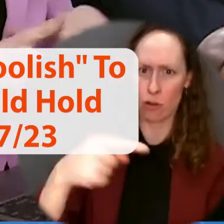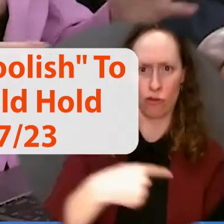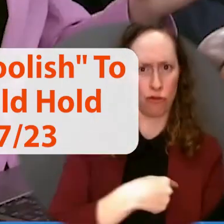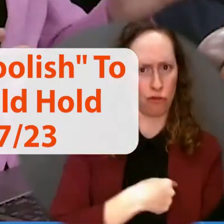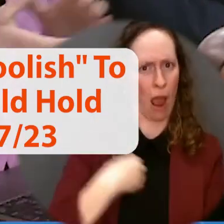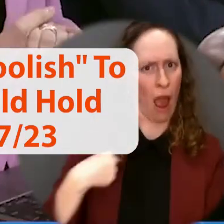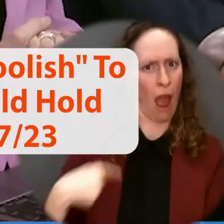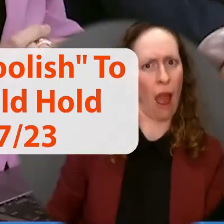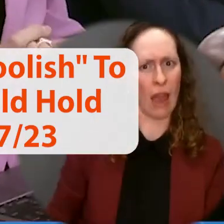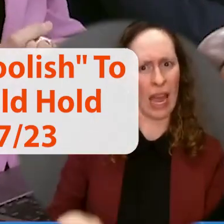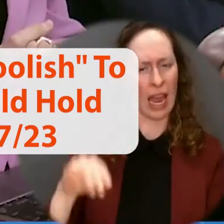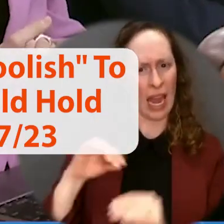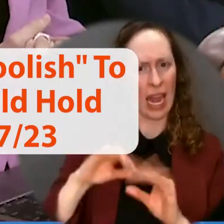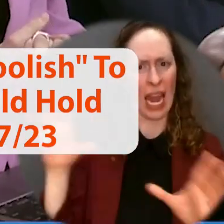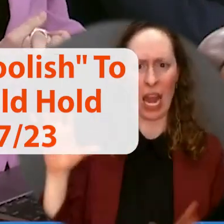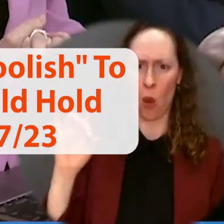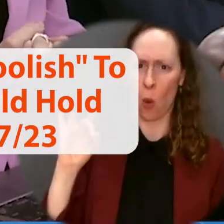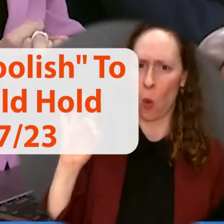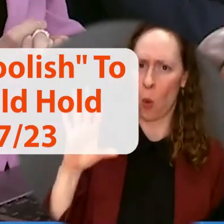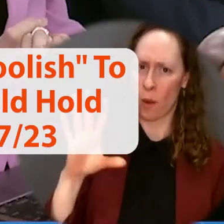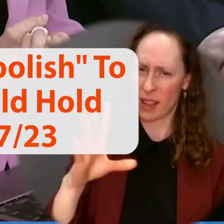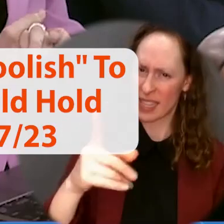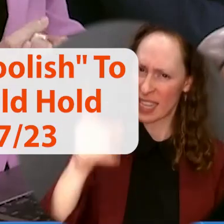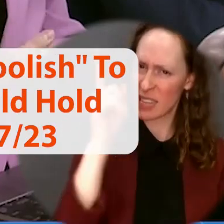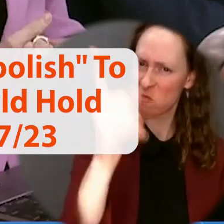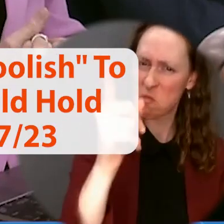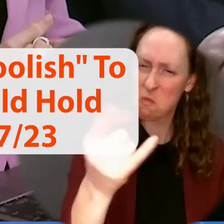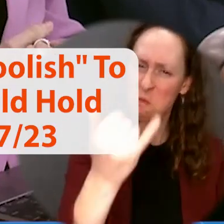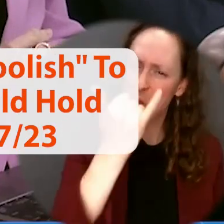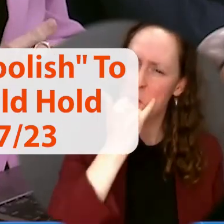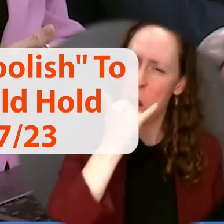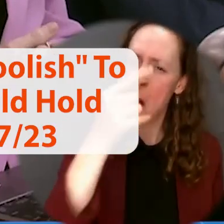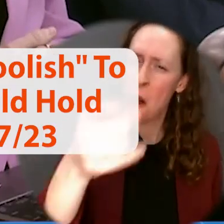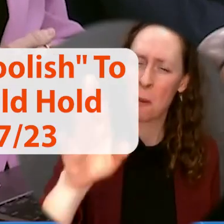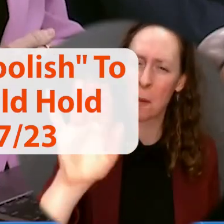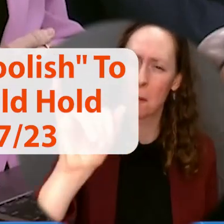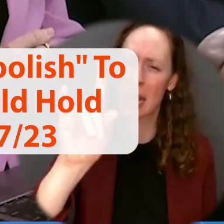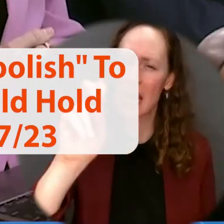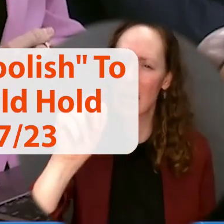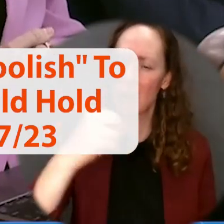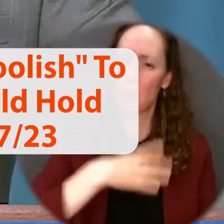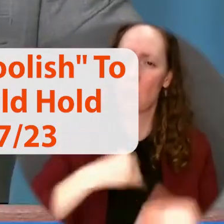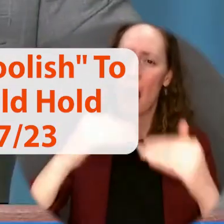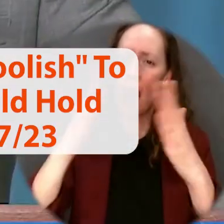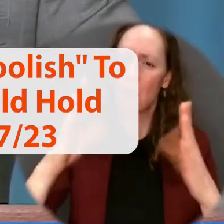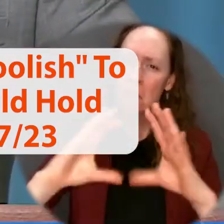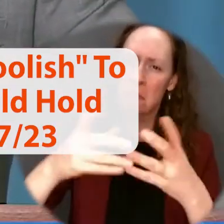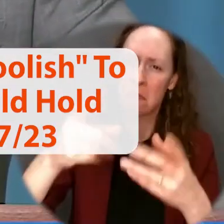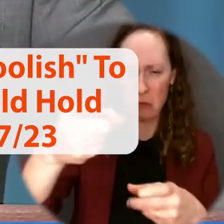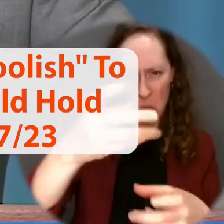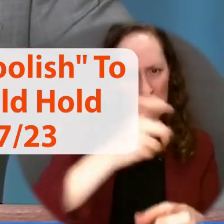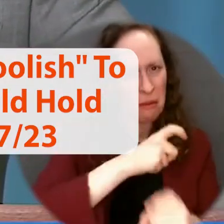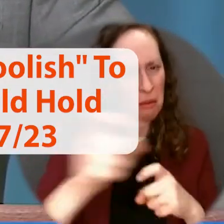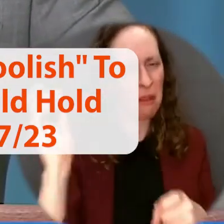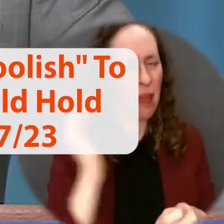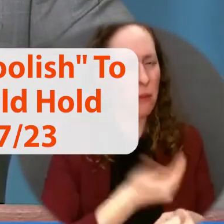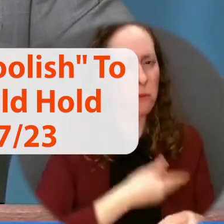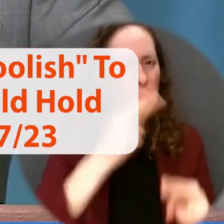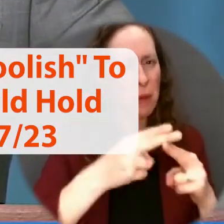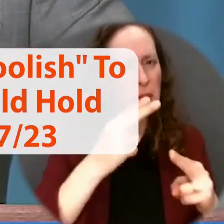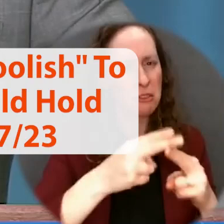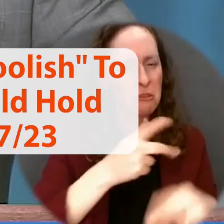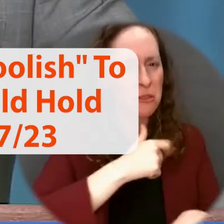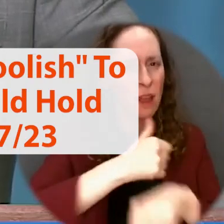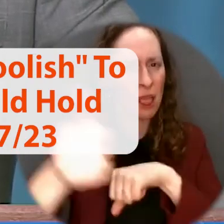is baseless, people shouldn't believe it, and it's a politically motivated attack. I'm not going to get ahead of where we are in the